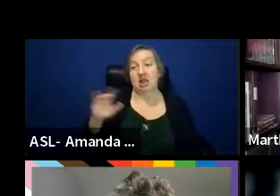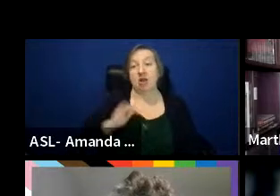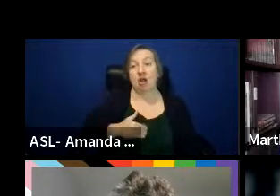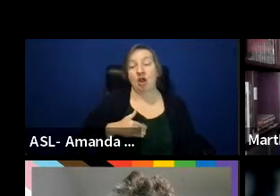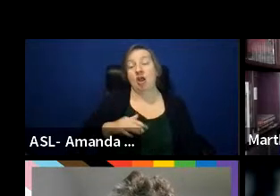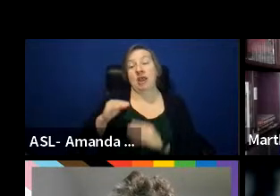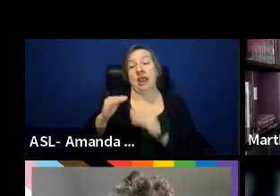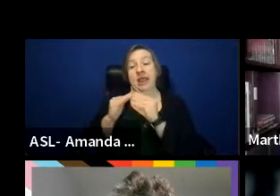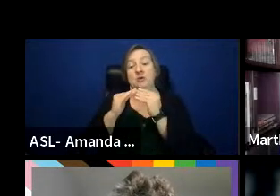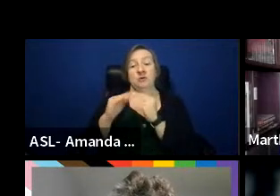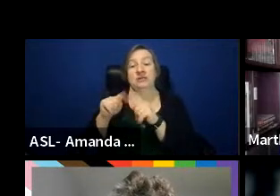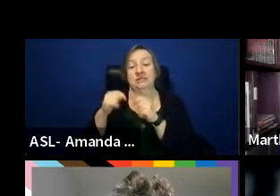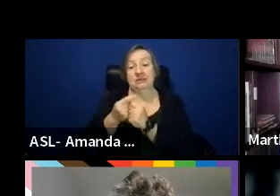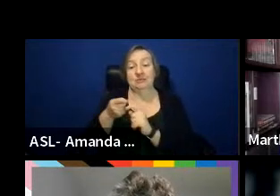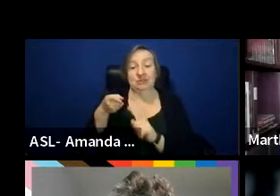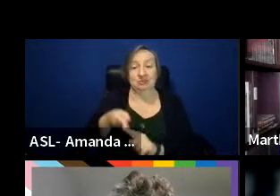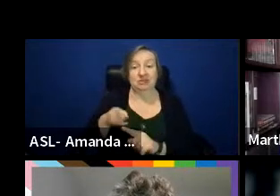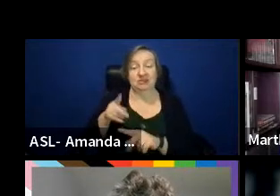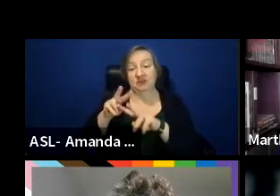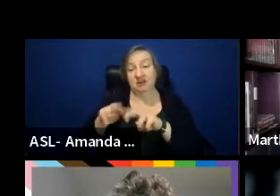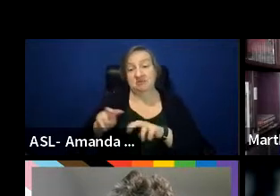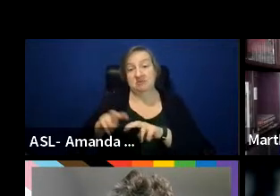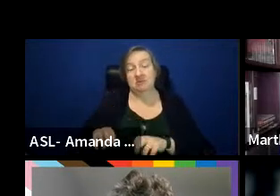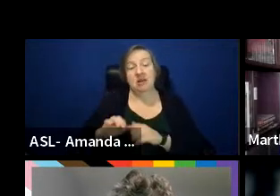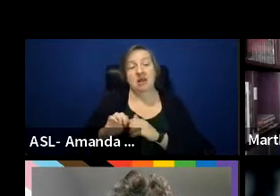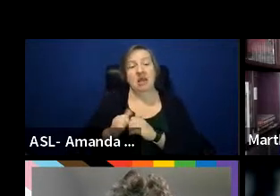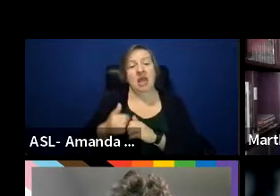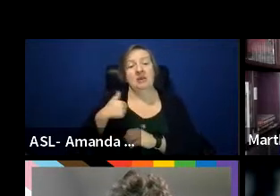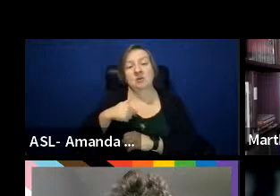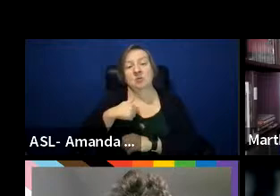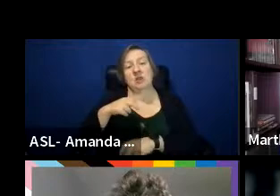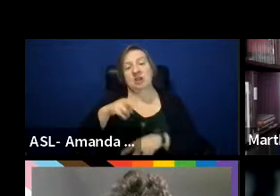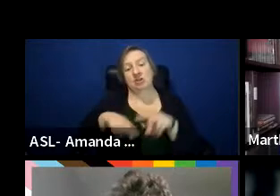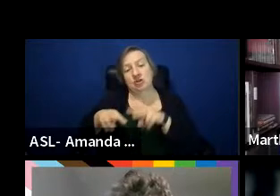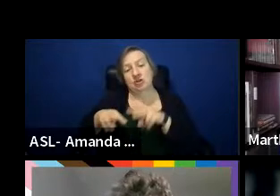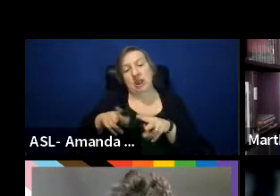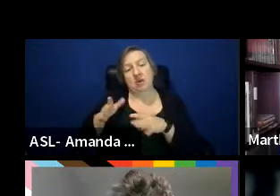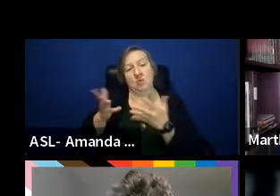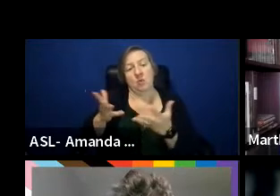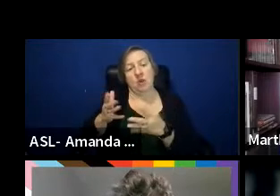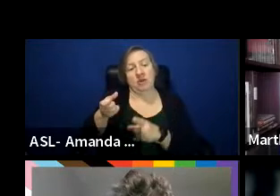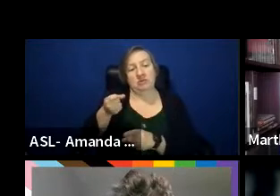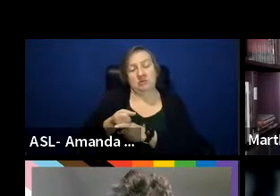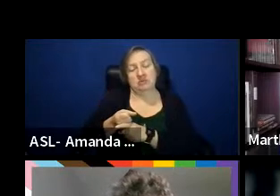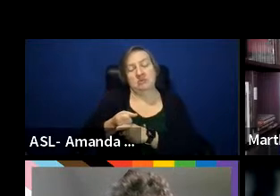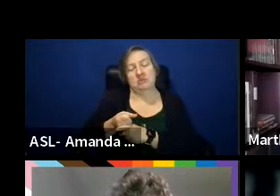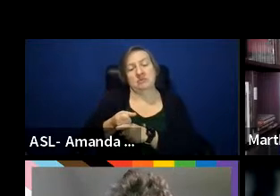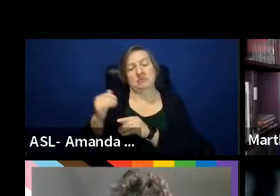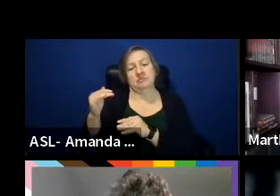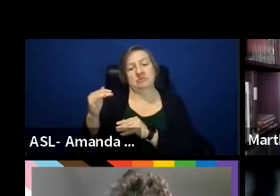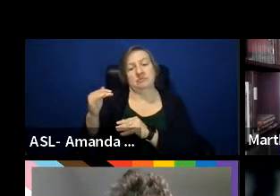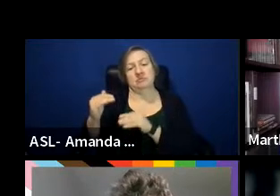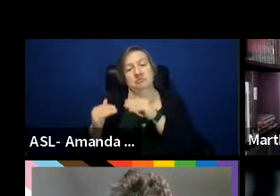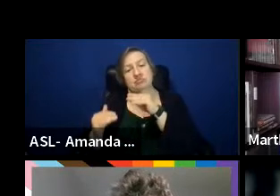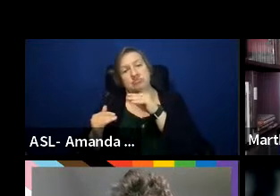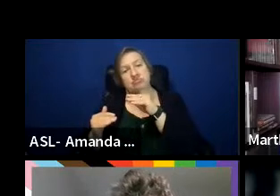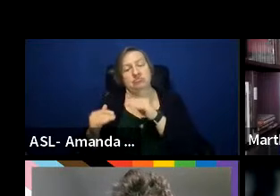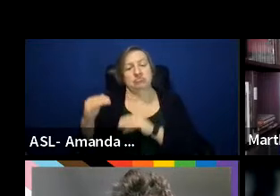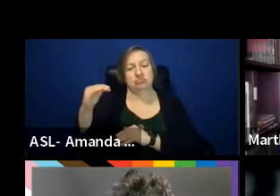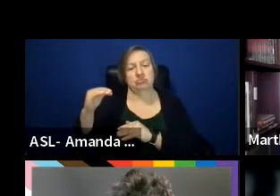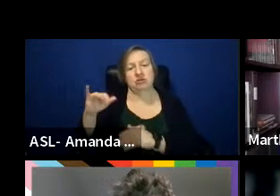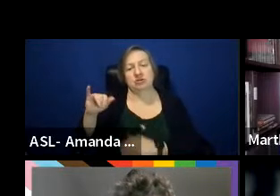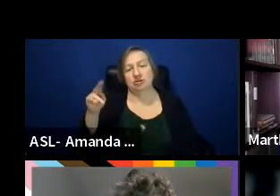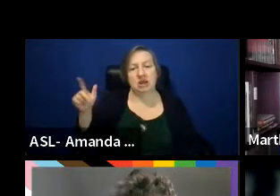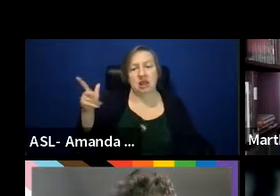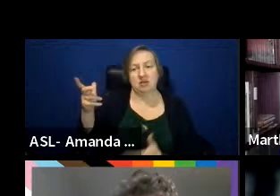into specifically, how did we look at the impacts and what the disproportional impact was? Johnell, anything you want to